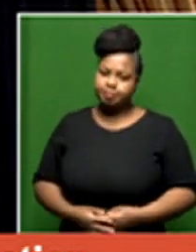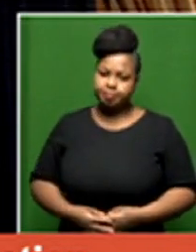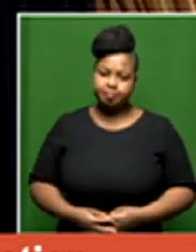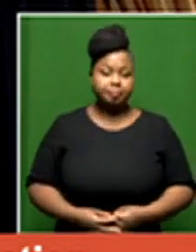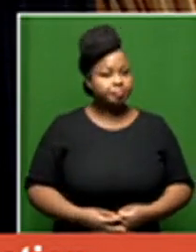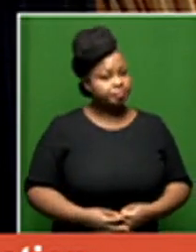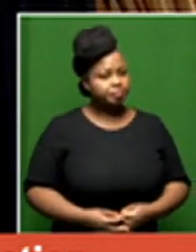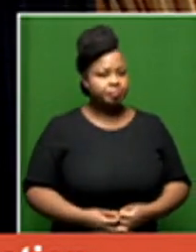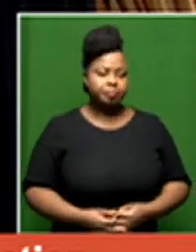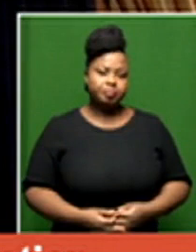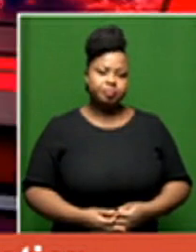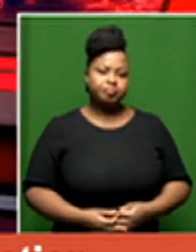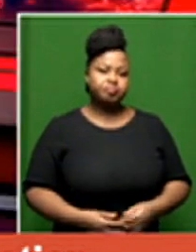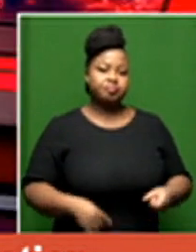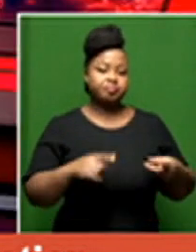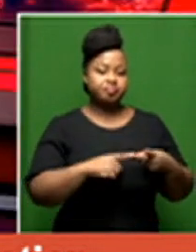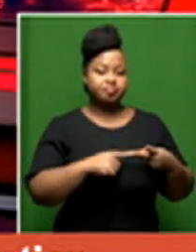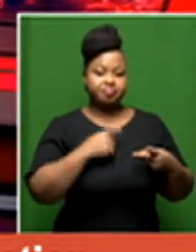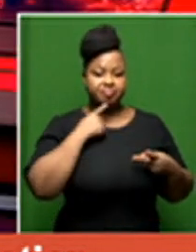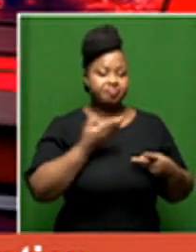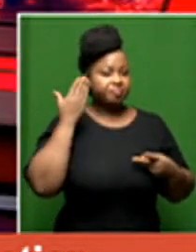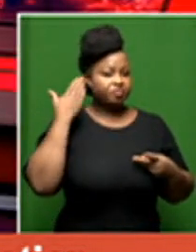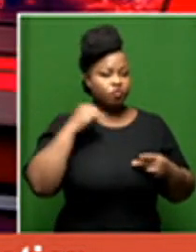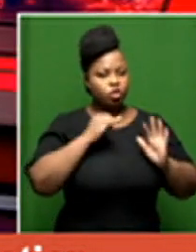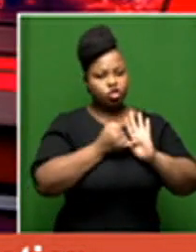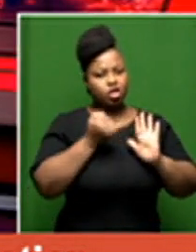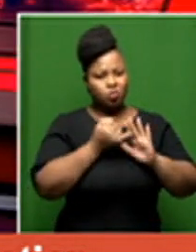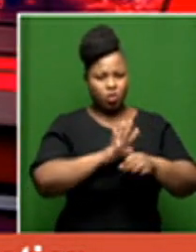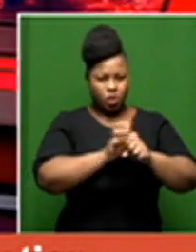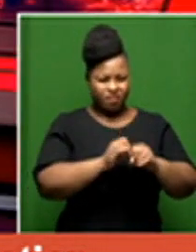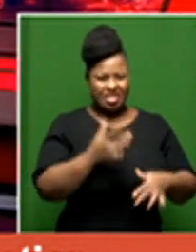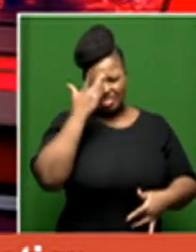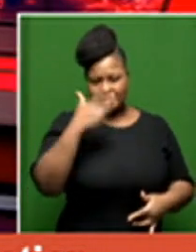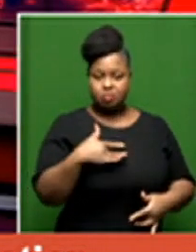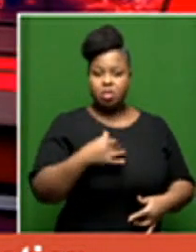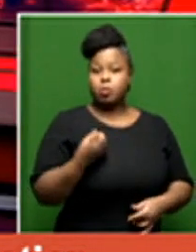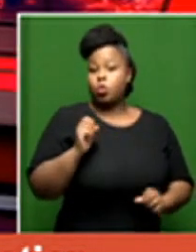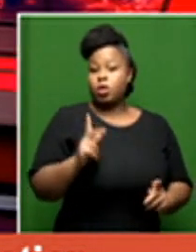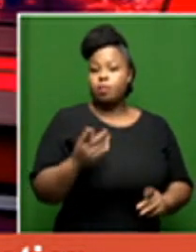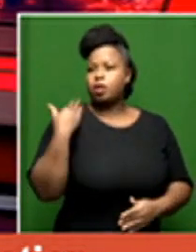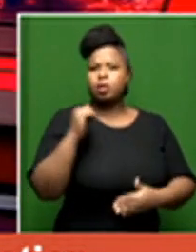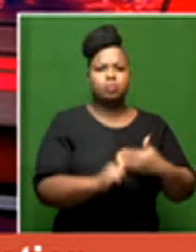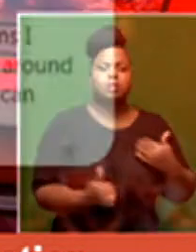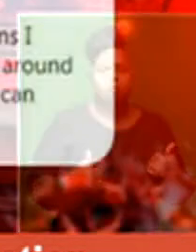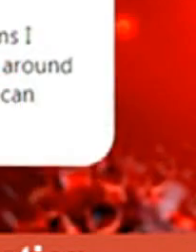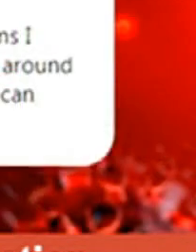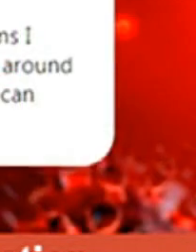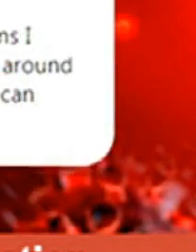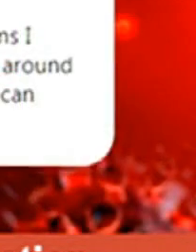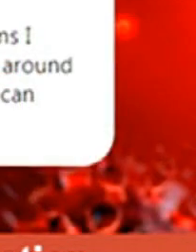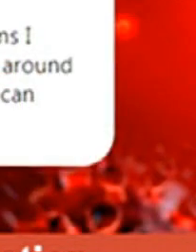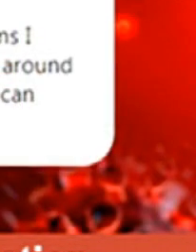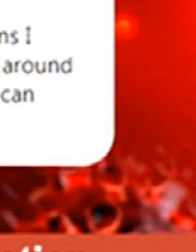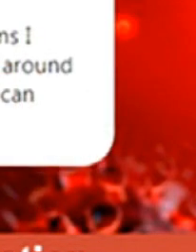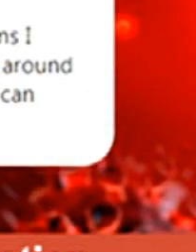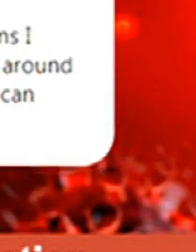Okay. Melanin says, hi, I had COVID back in January. I have been okay, but a month ago, I started getting this